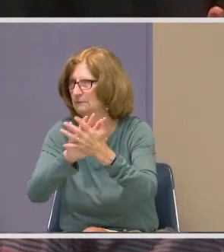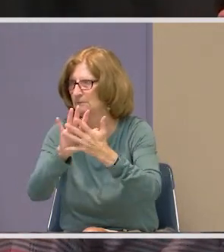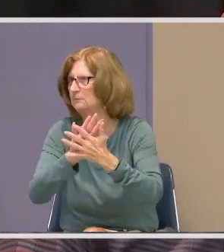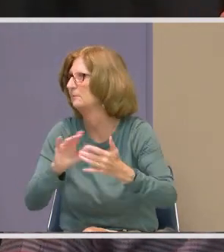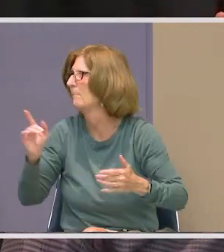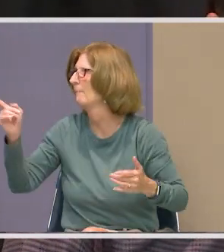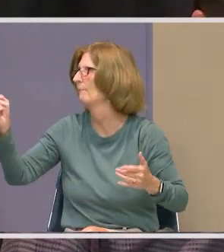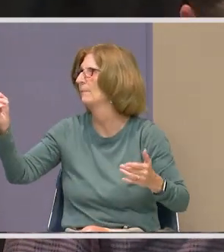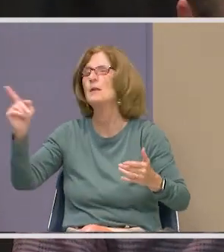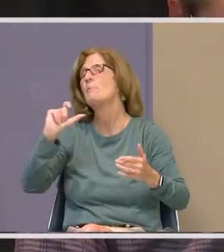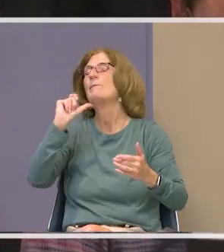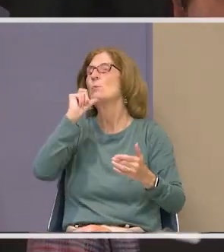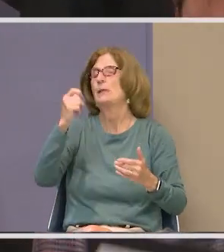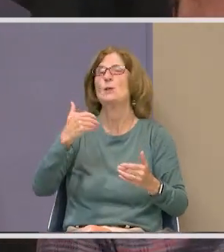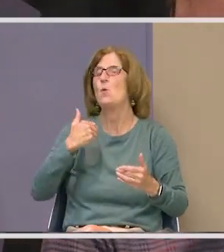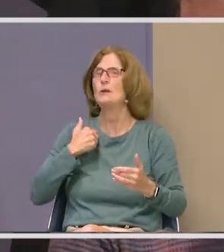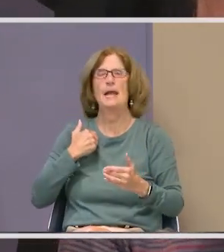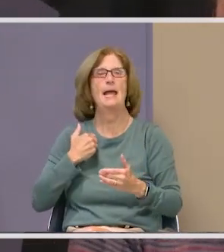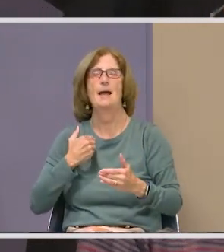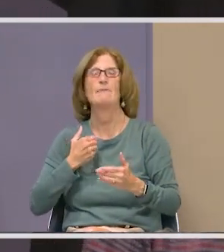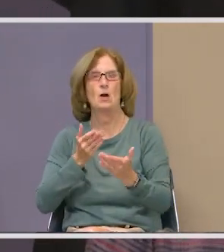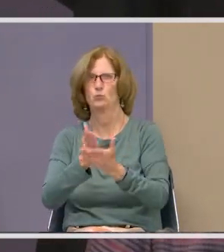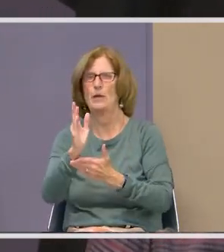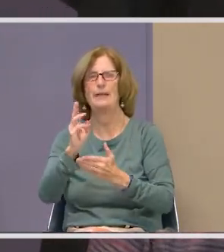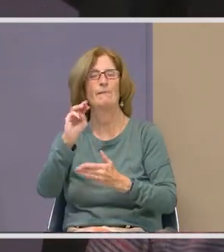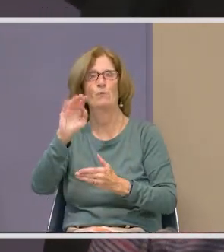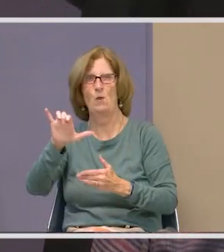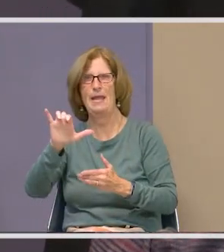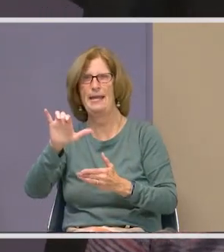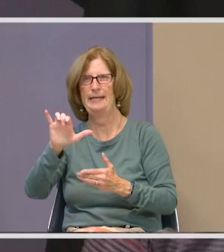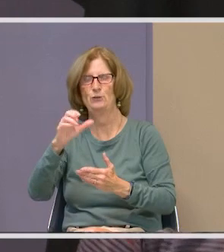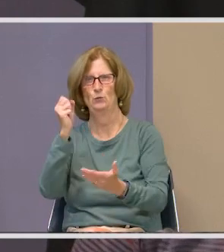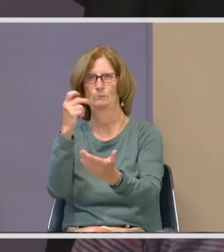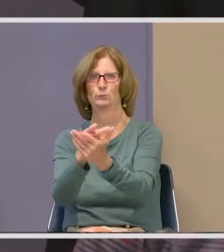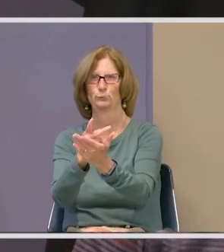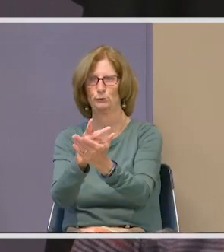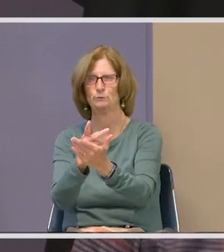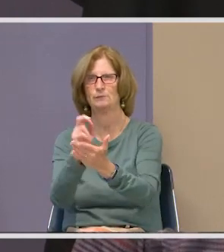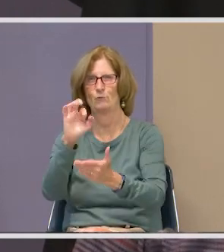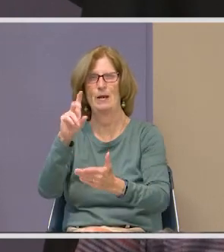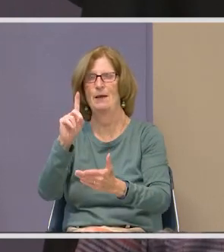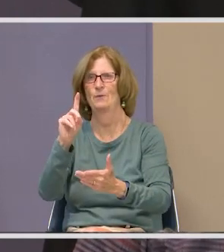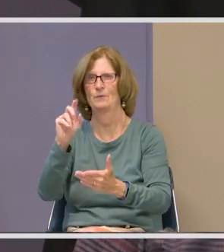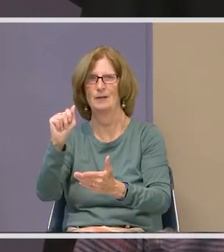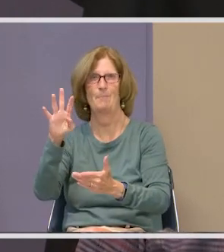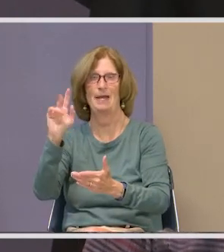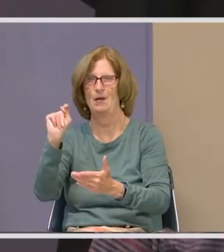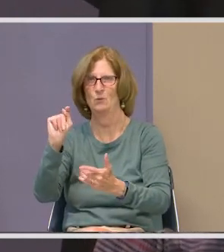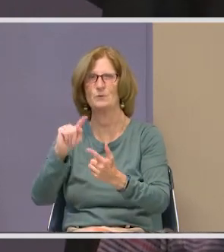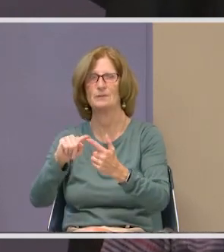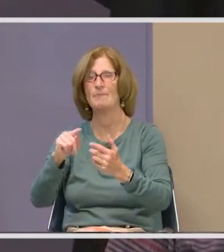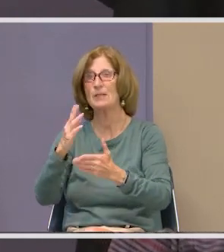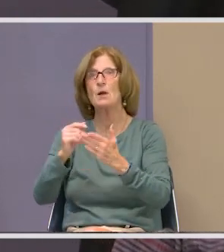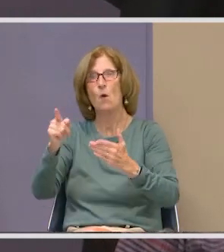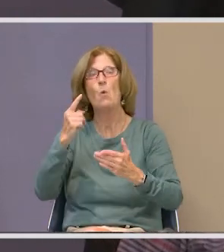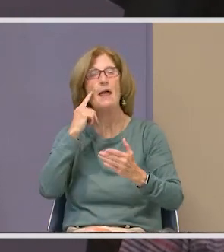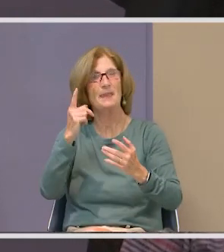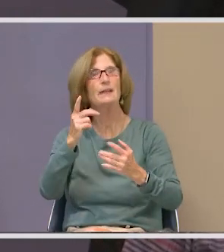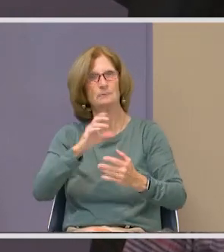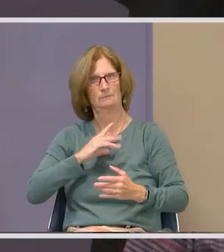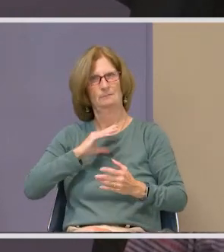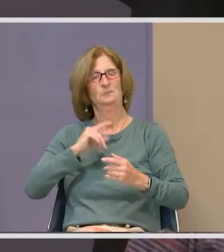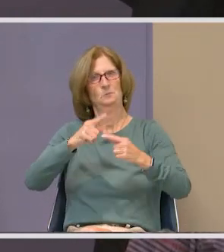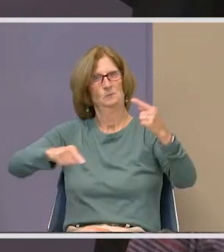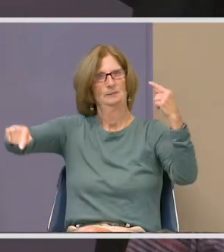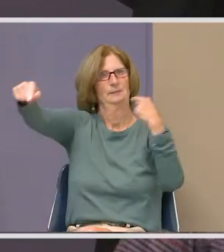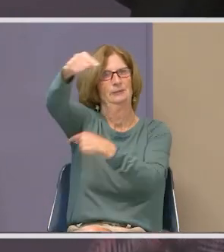We don't have right of way to do a roundabout. You need a lot more space for those. And so that's, even though I understand everyone's